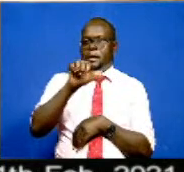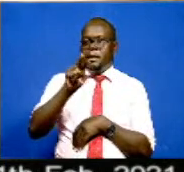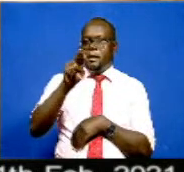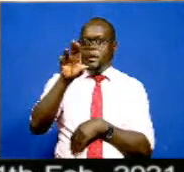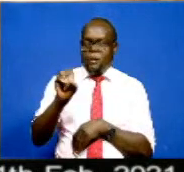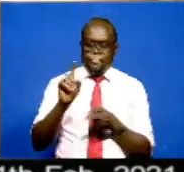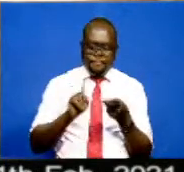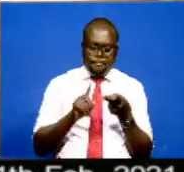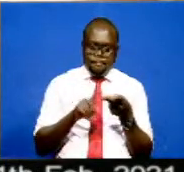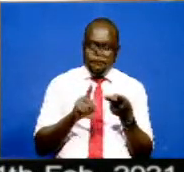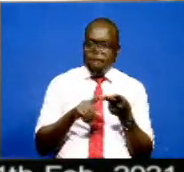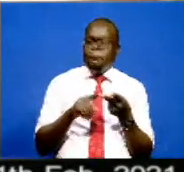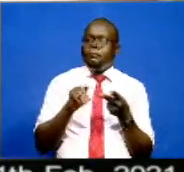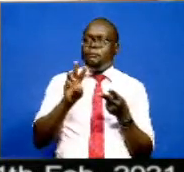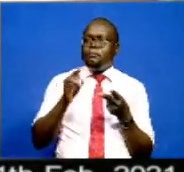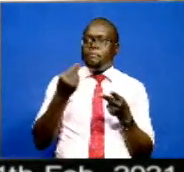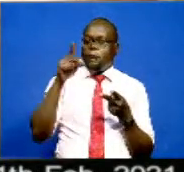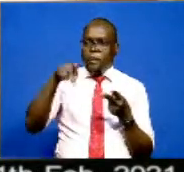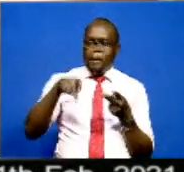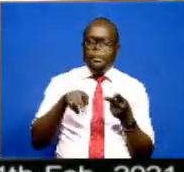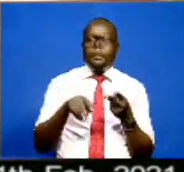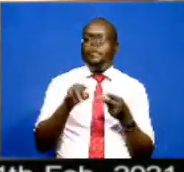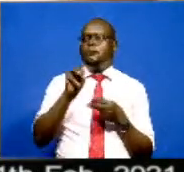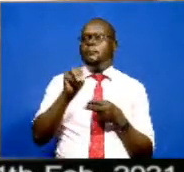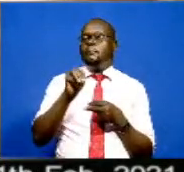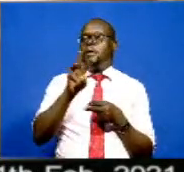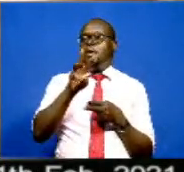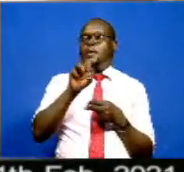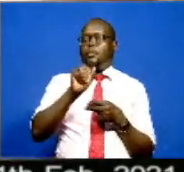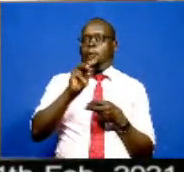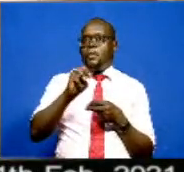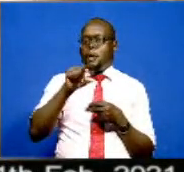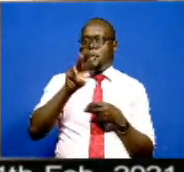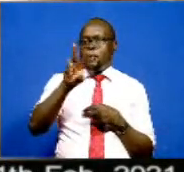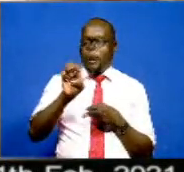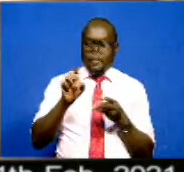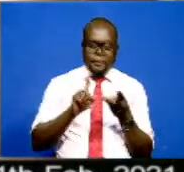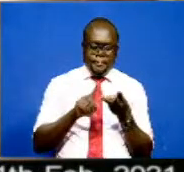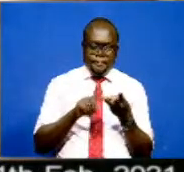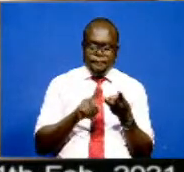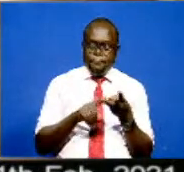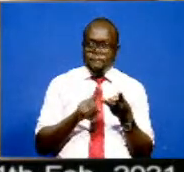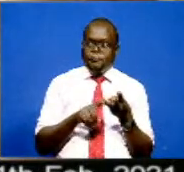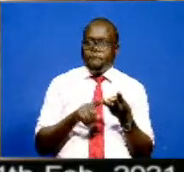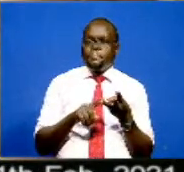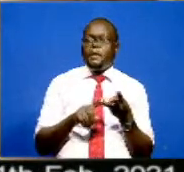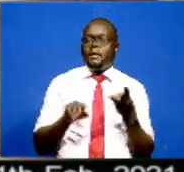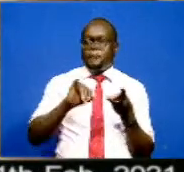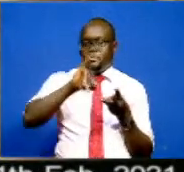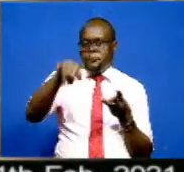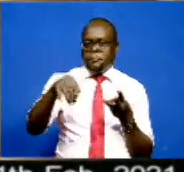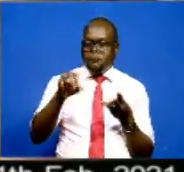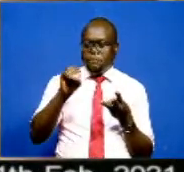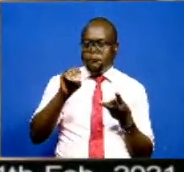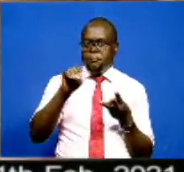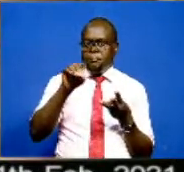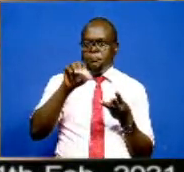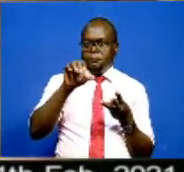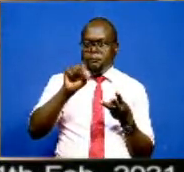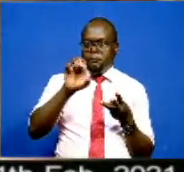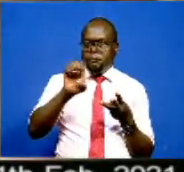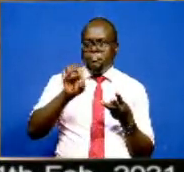The whip, Emmanuel Wangwe, comes in as a new member, and Joseph Manje comes in as a new